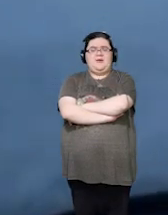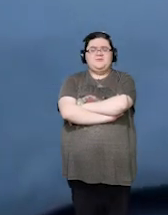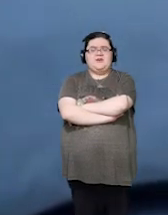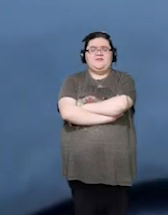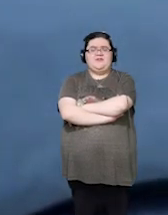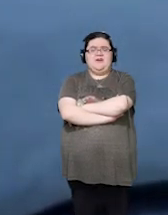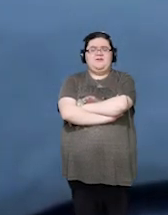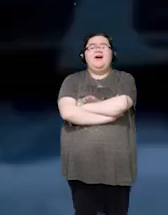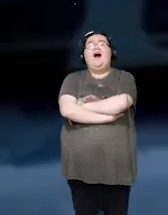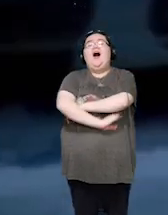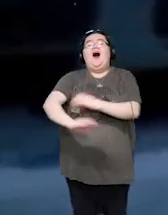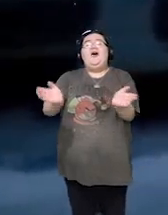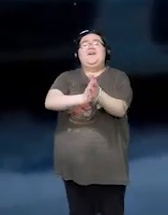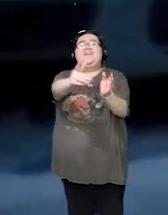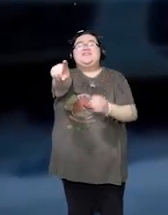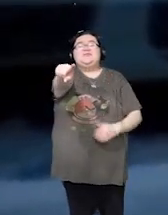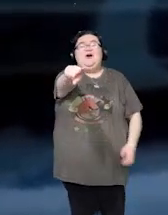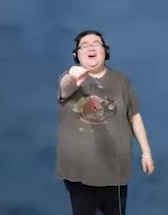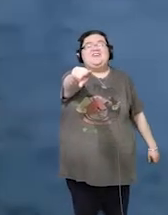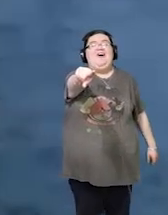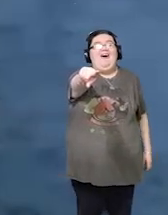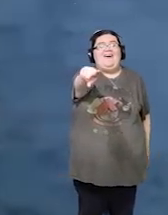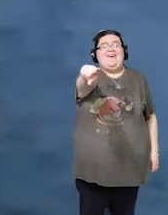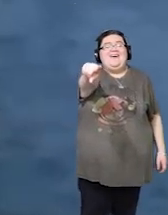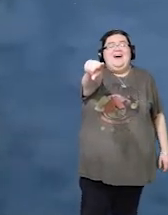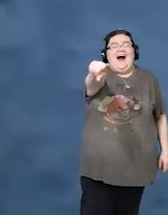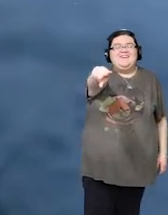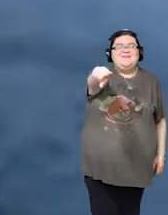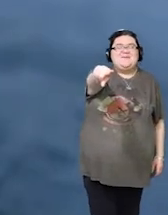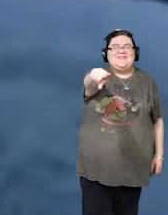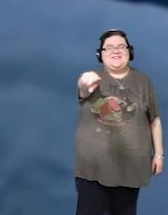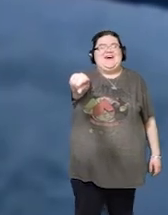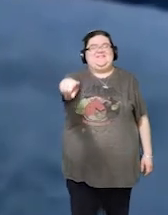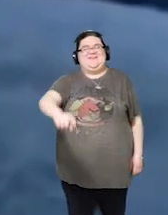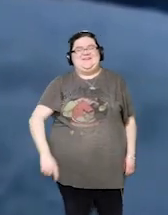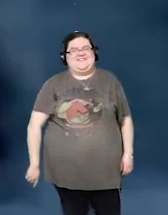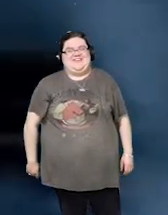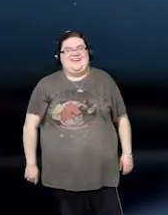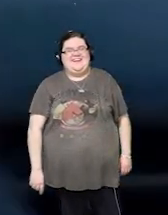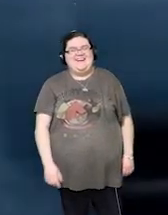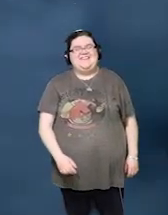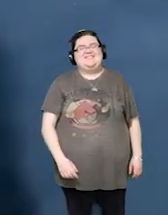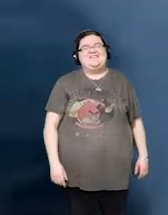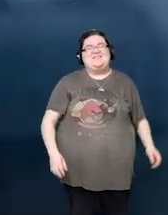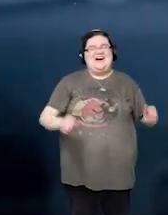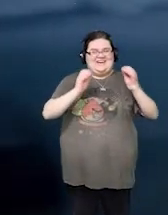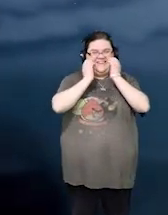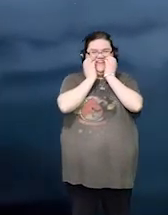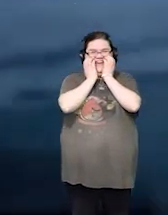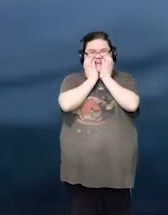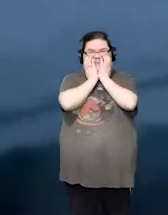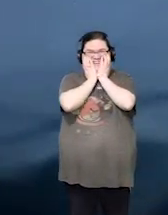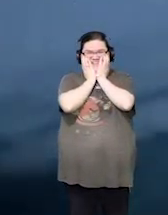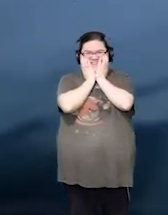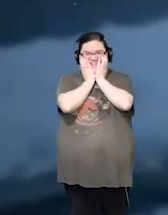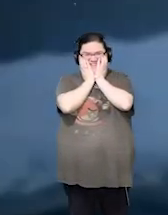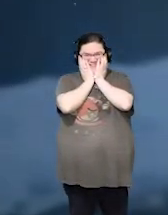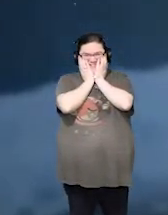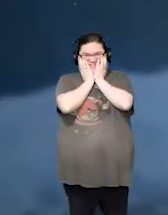That's what I'm trying to figure out. Oh, and then it's the wrong car. I remember this advert. It's the wrong